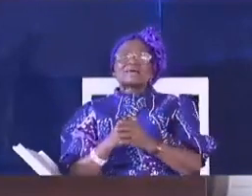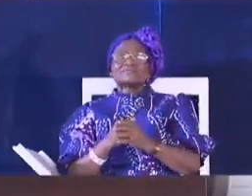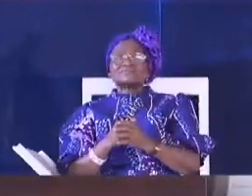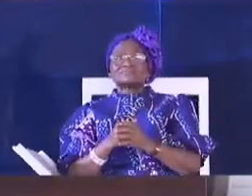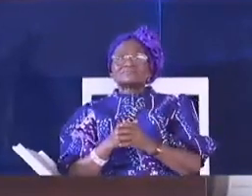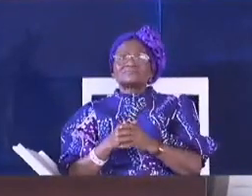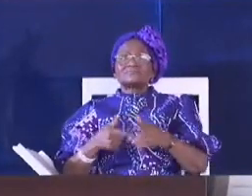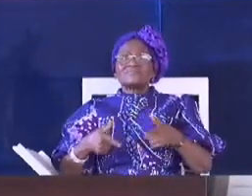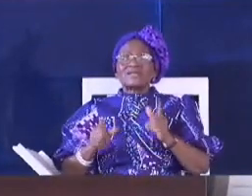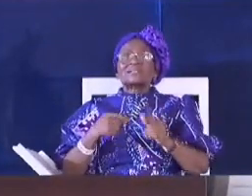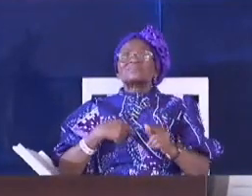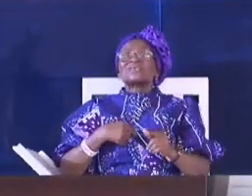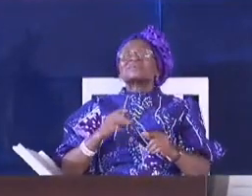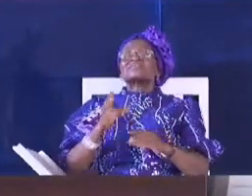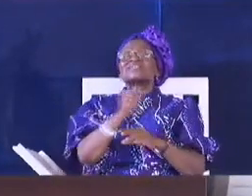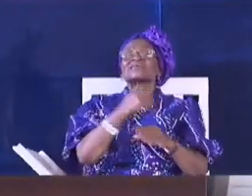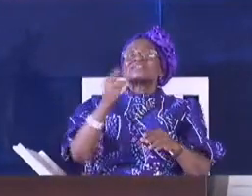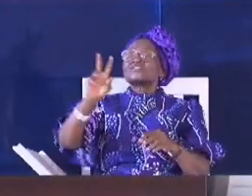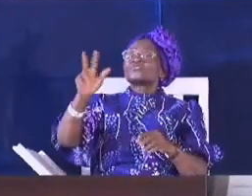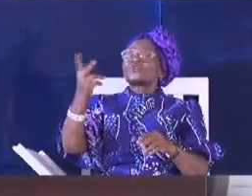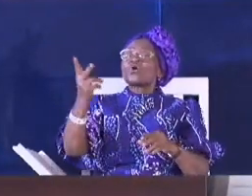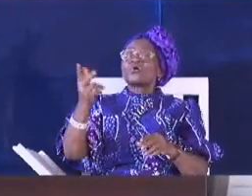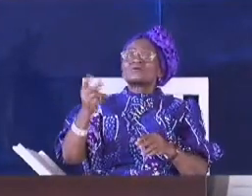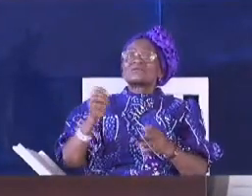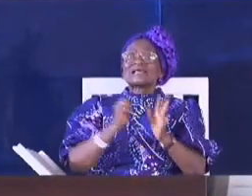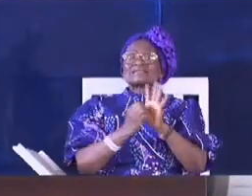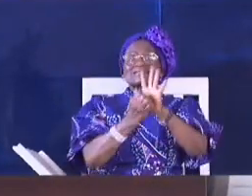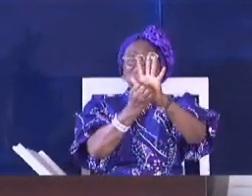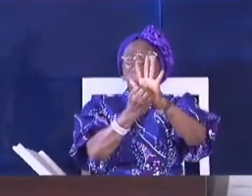Let me take a third example.